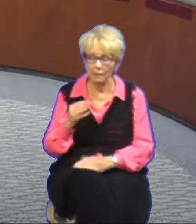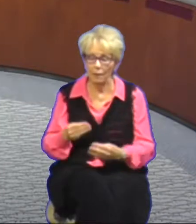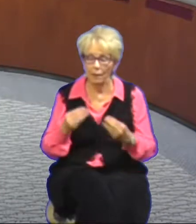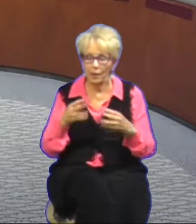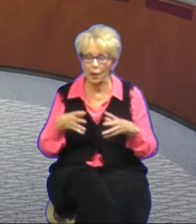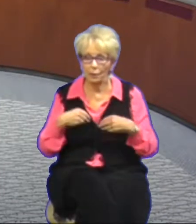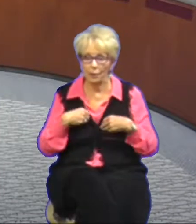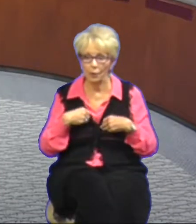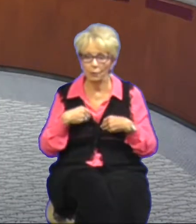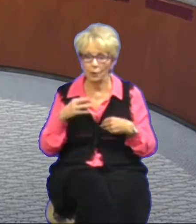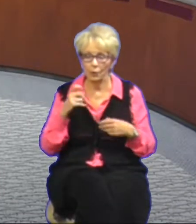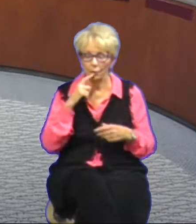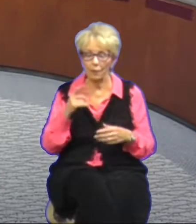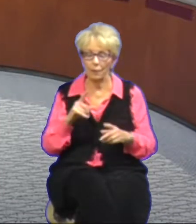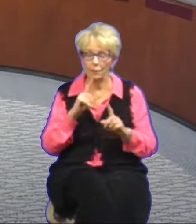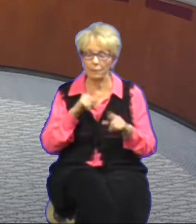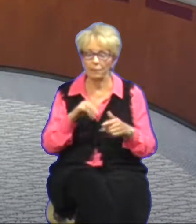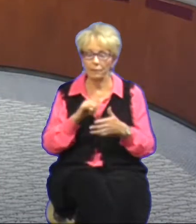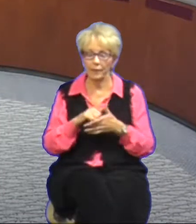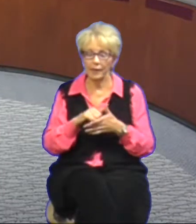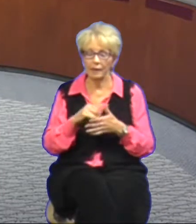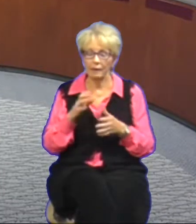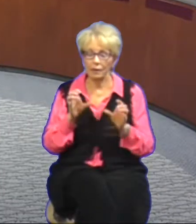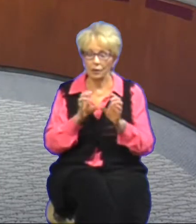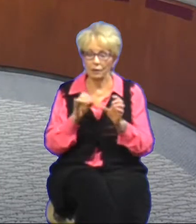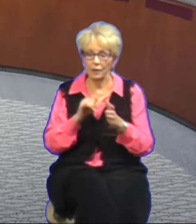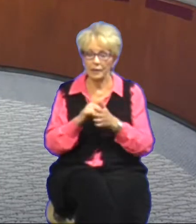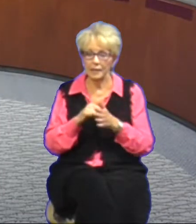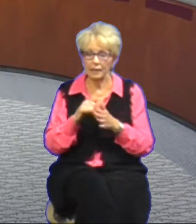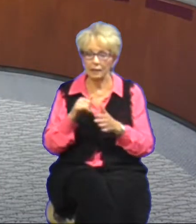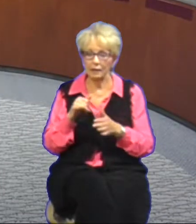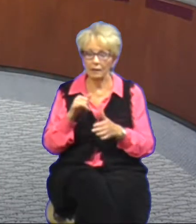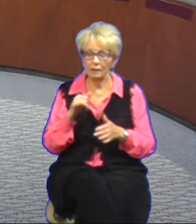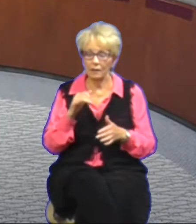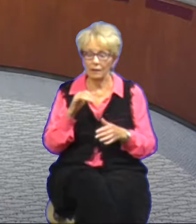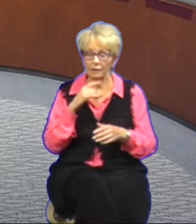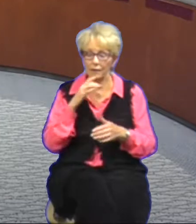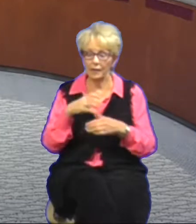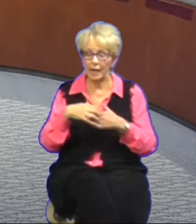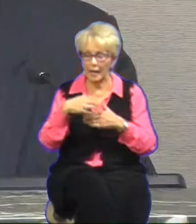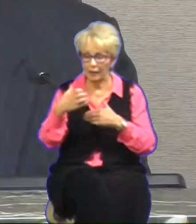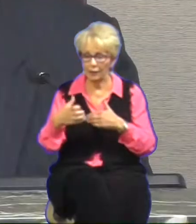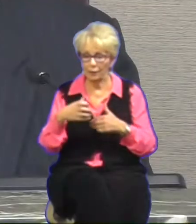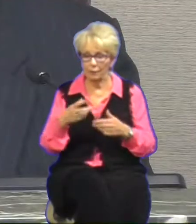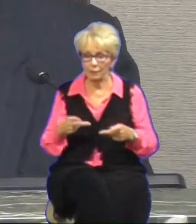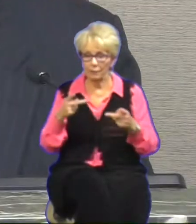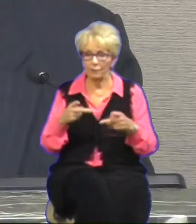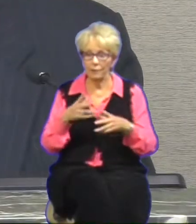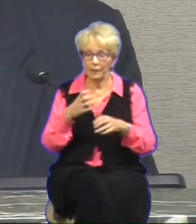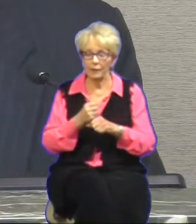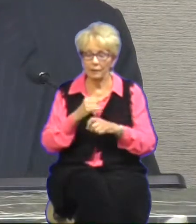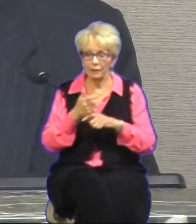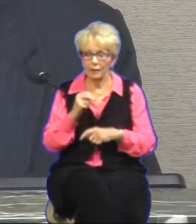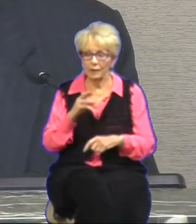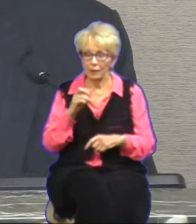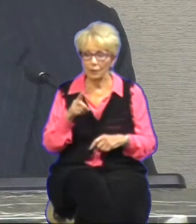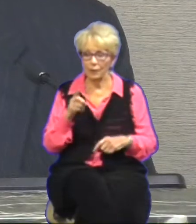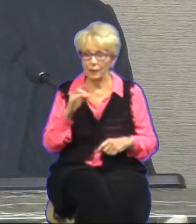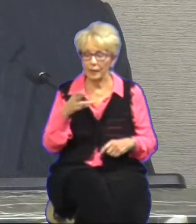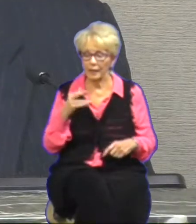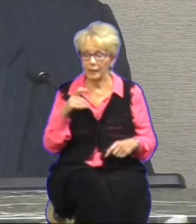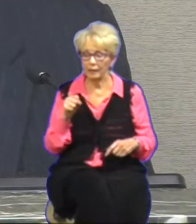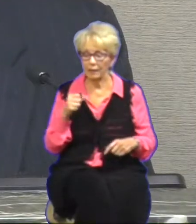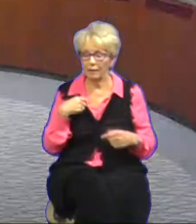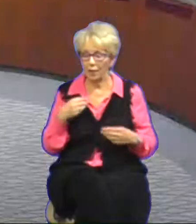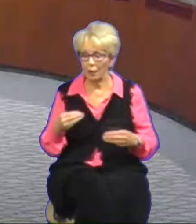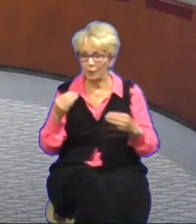Motion to adopt a resolution directing the clerk to certify the sufficiency of the annexation petition received from Glenwood Hills LP. Have